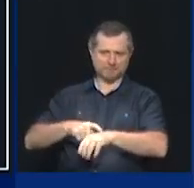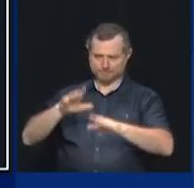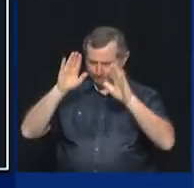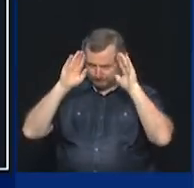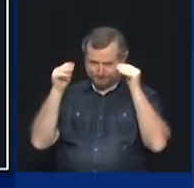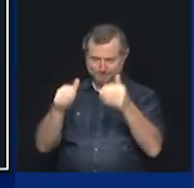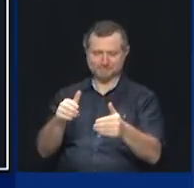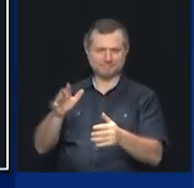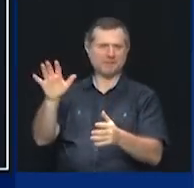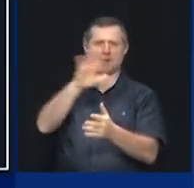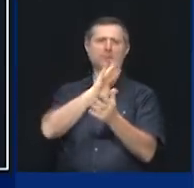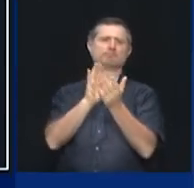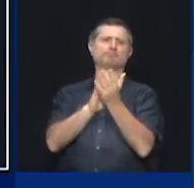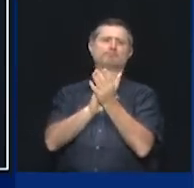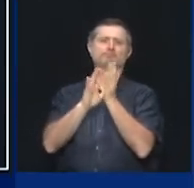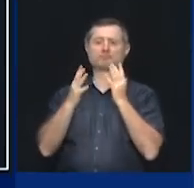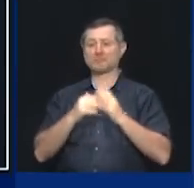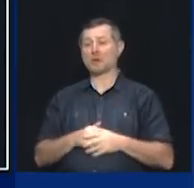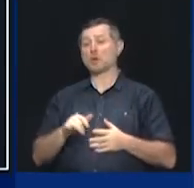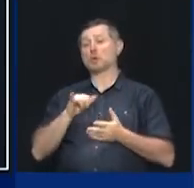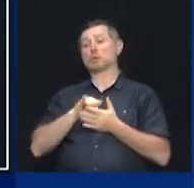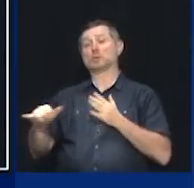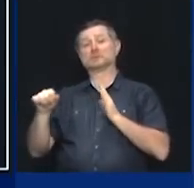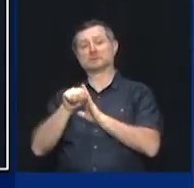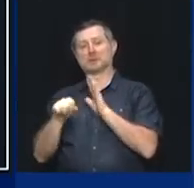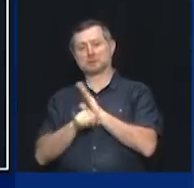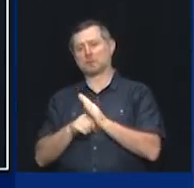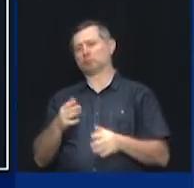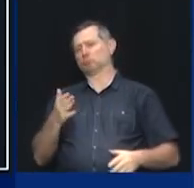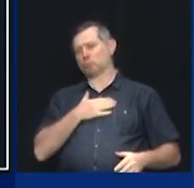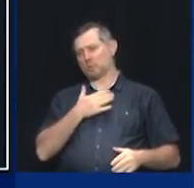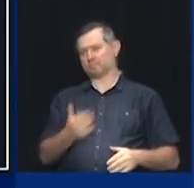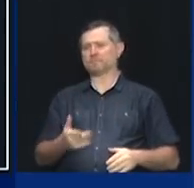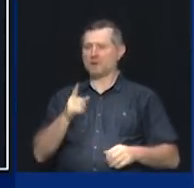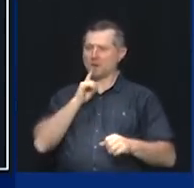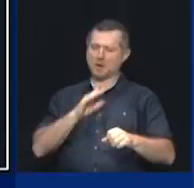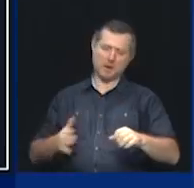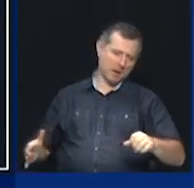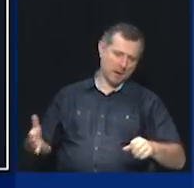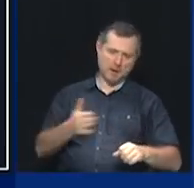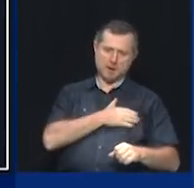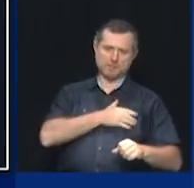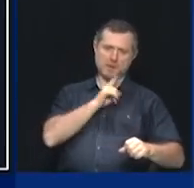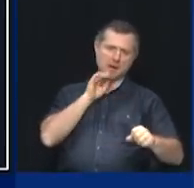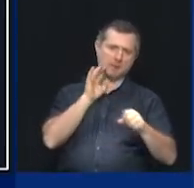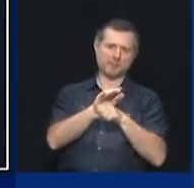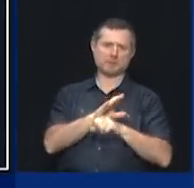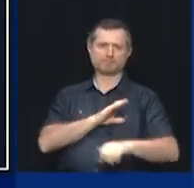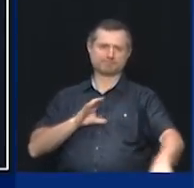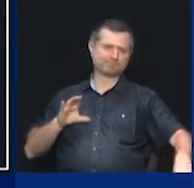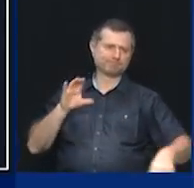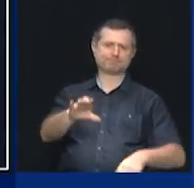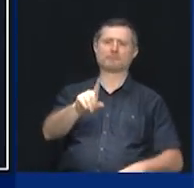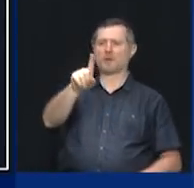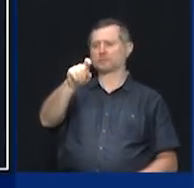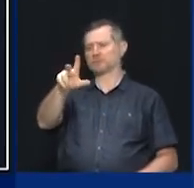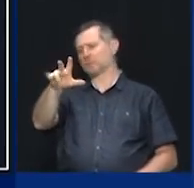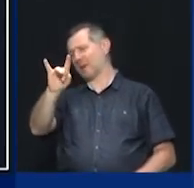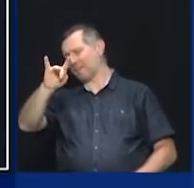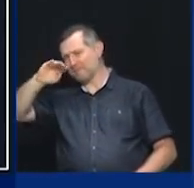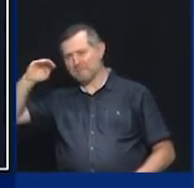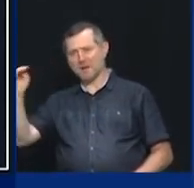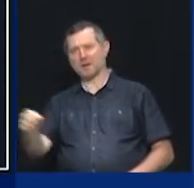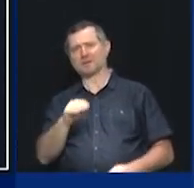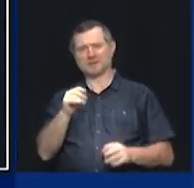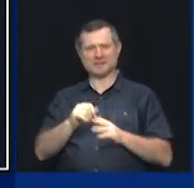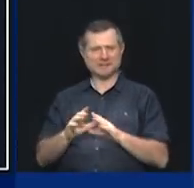New York State is going to step up. We're going to pledge $138 million to do everything I told you we would just